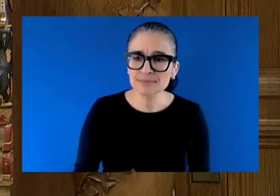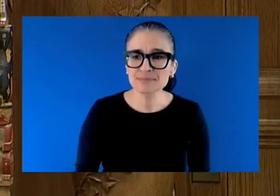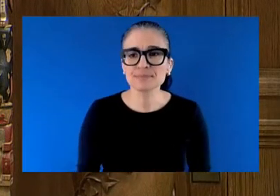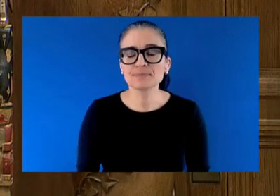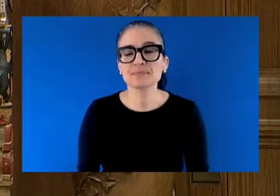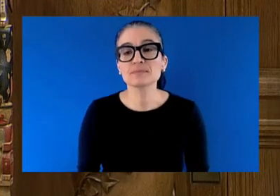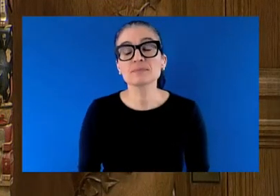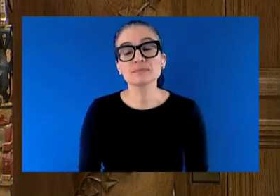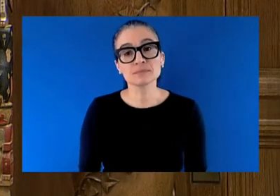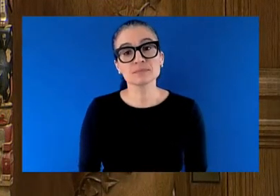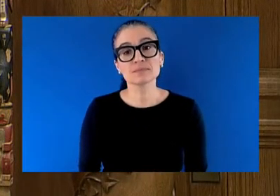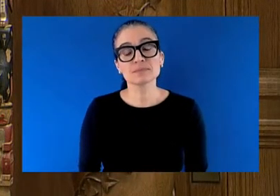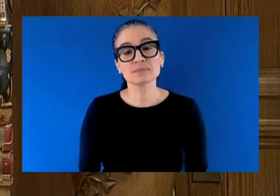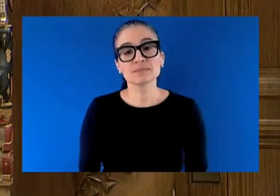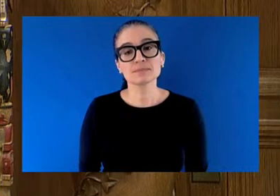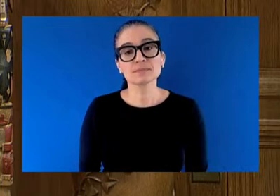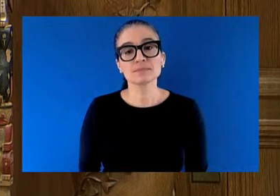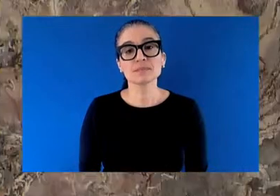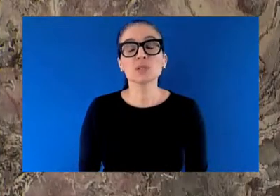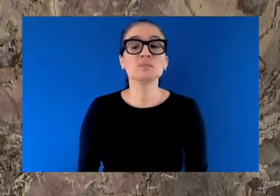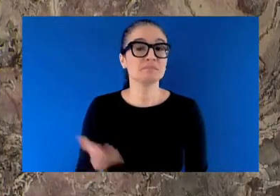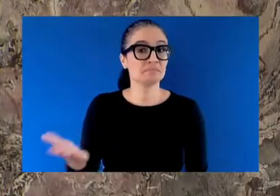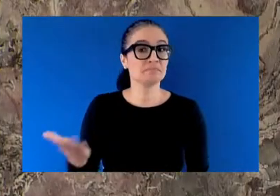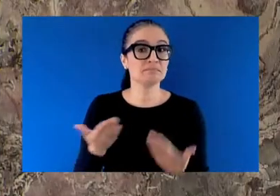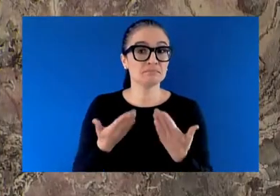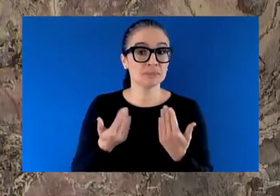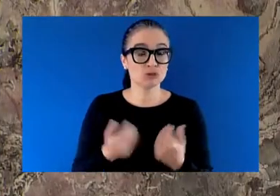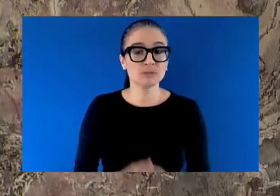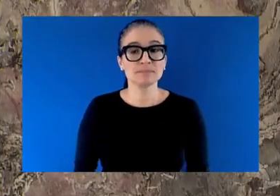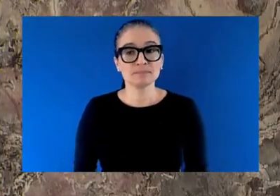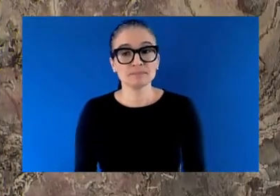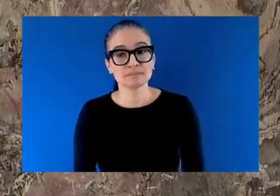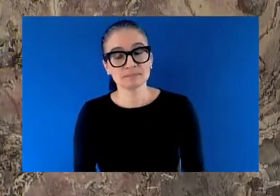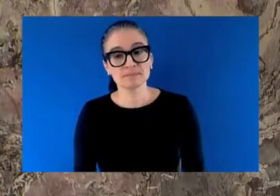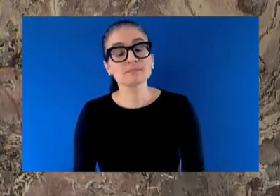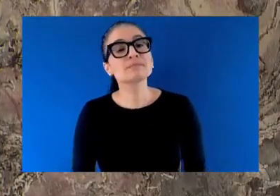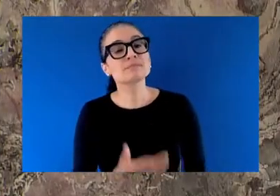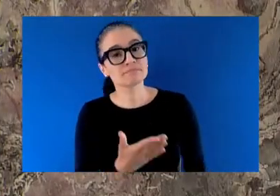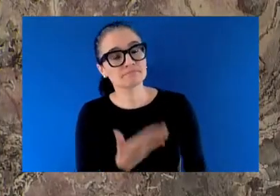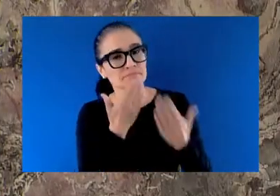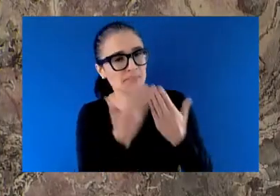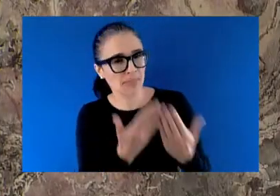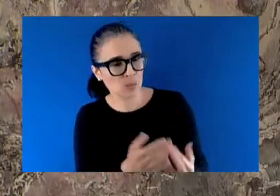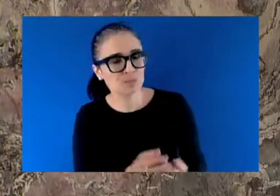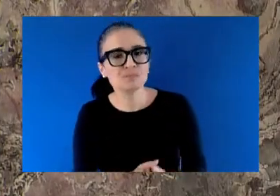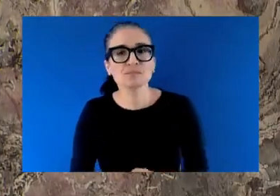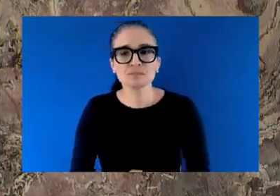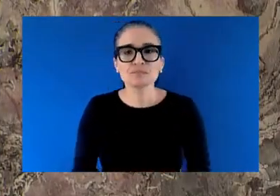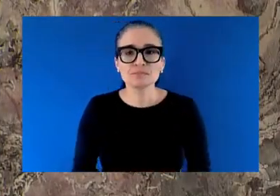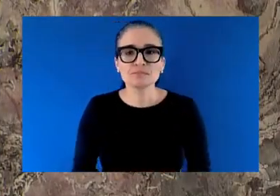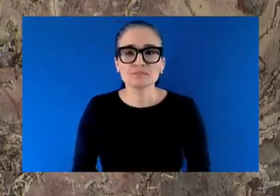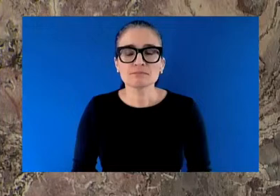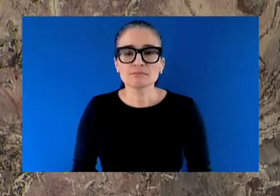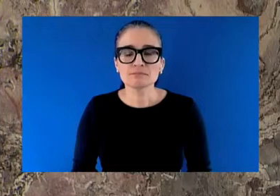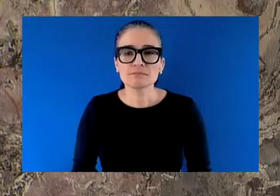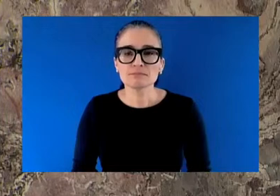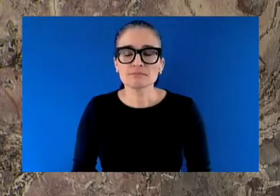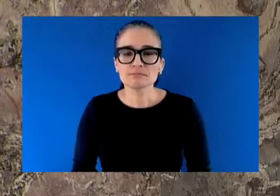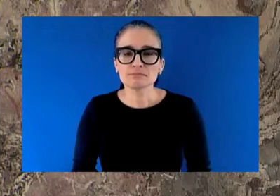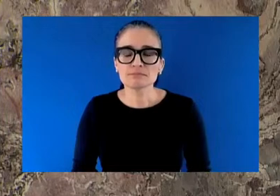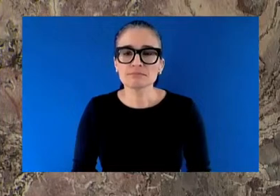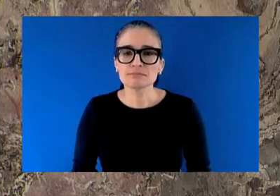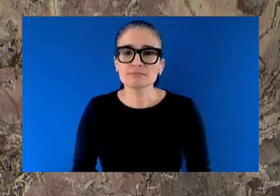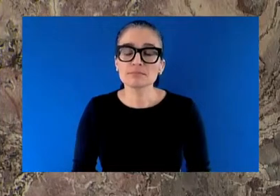Minister. Thank you very much, Mr. Speaker. Well, as the member should know, although I'm sure the member will not say it